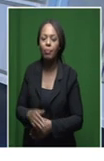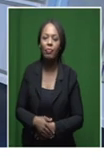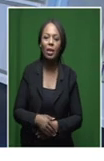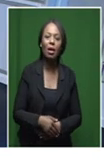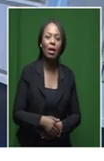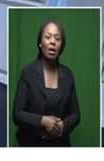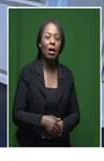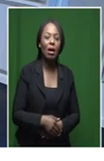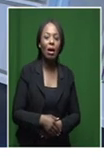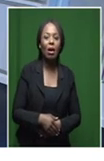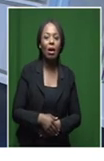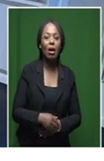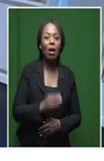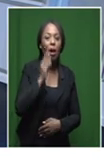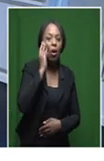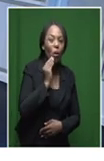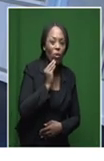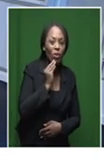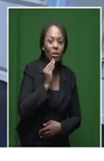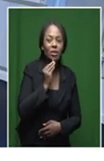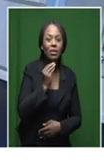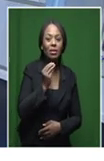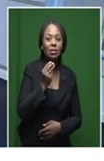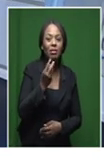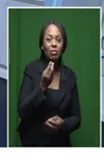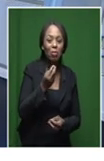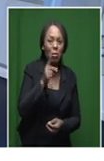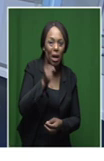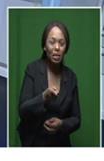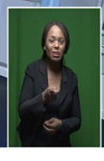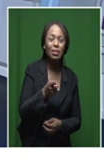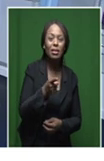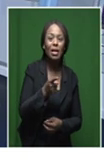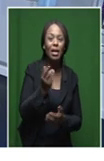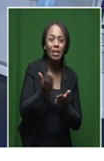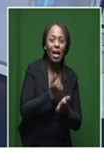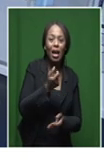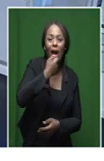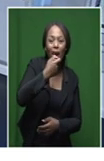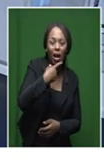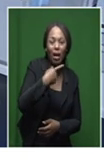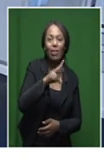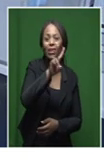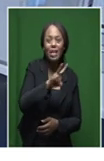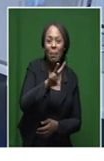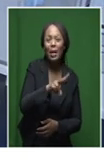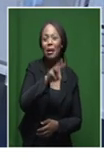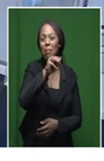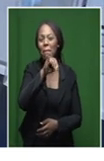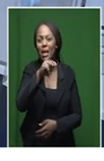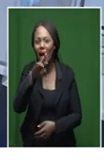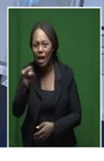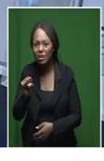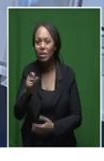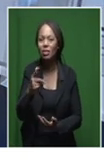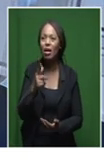be taking some sort of vitamins and minerals and all these sorts of things that you can buy over the counter at these pharmacies, even if